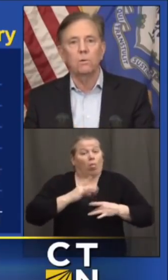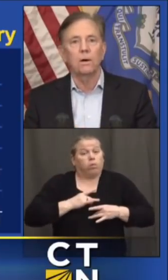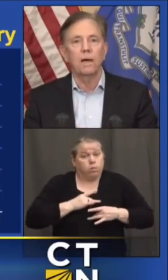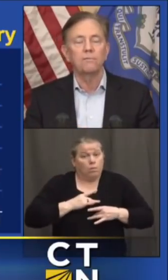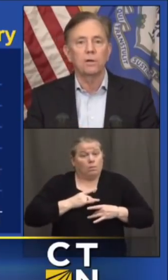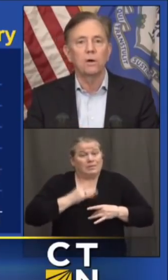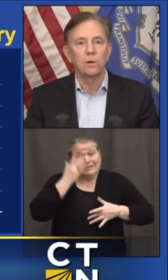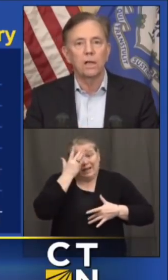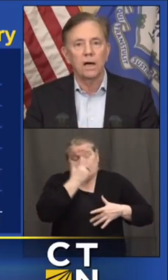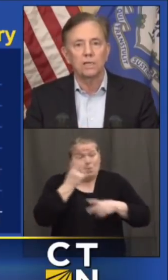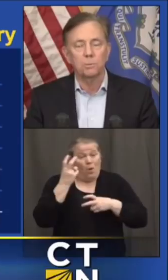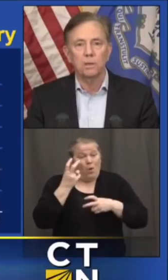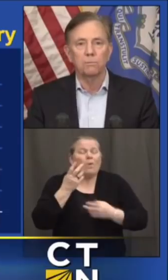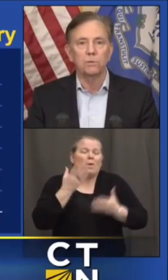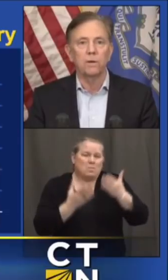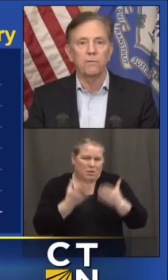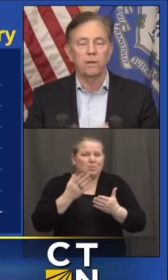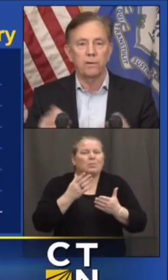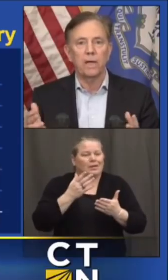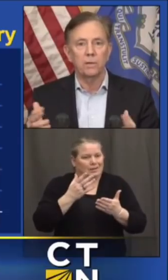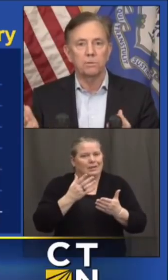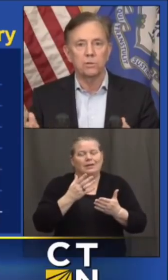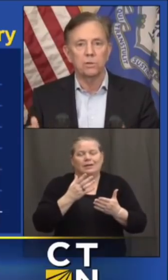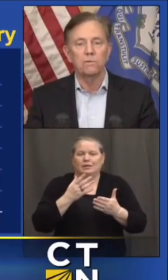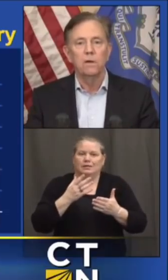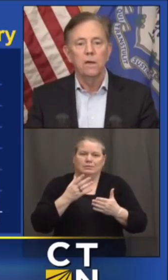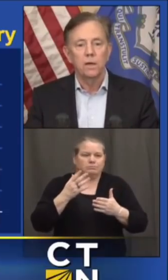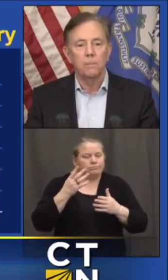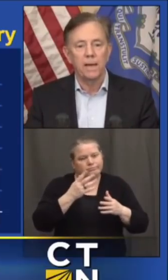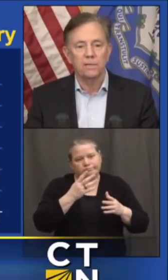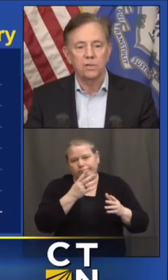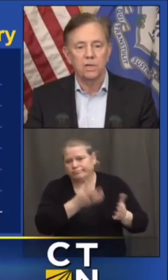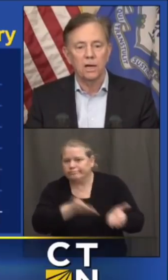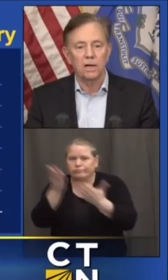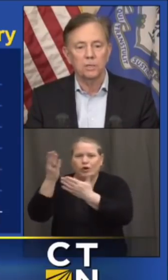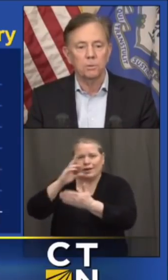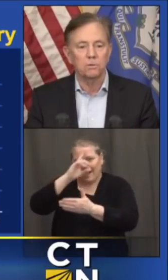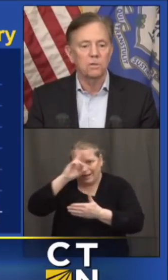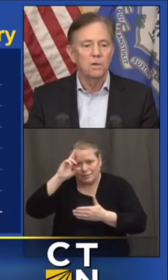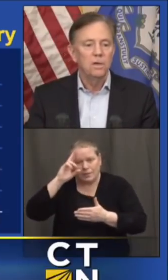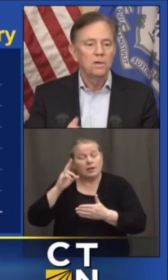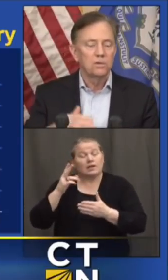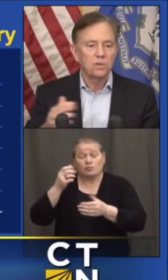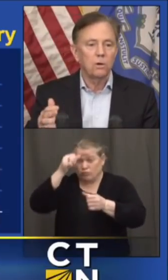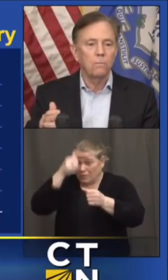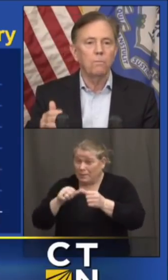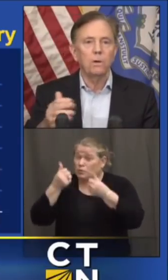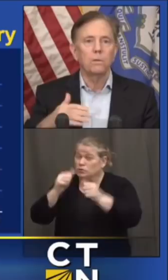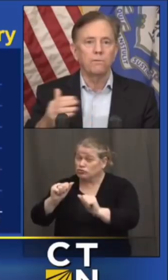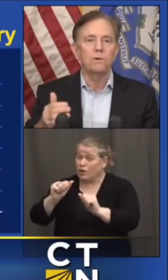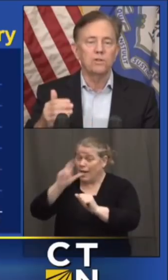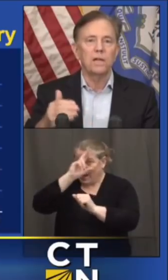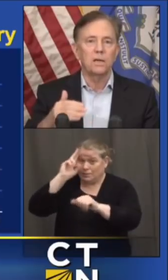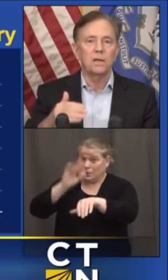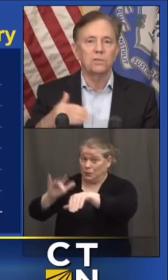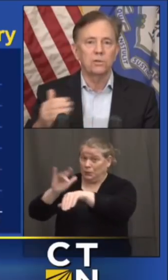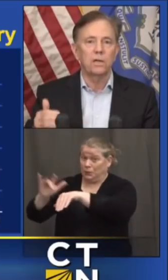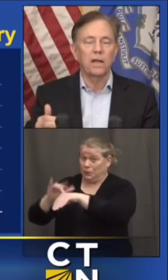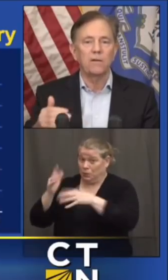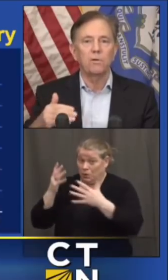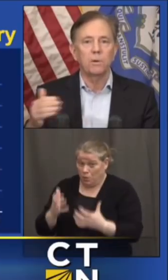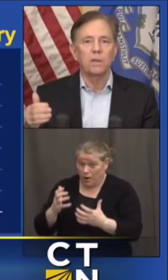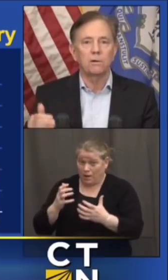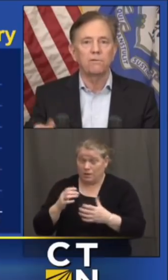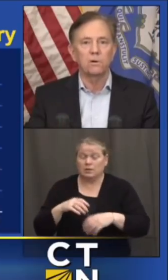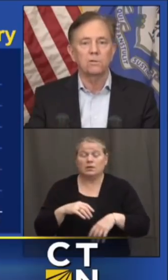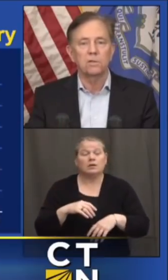likely to have to go into the hospital. And we're doing everything we can to preserve capacity in the hospitals. So we are the first state in the country to